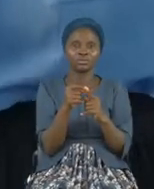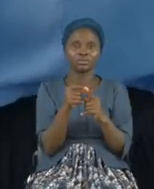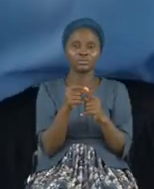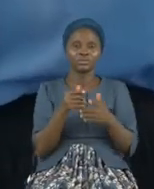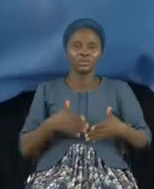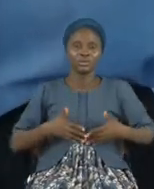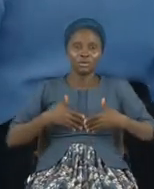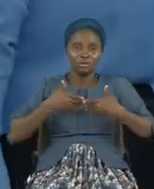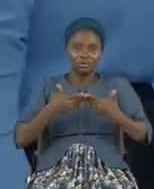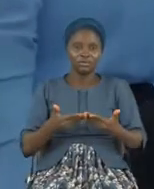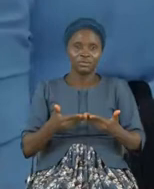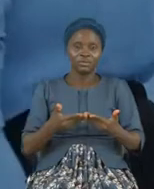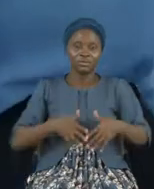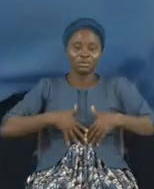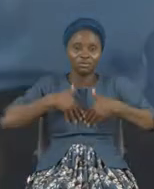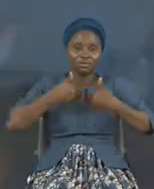Confess the word.